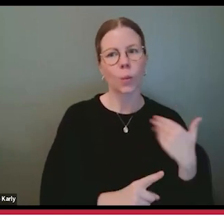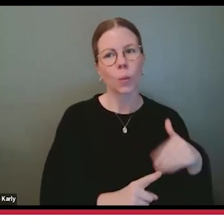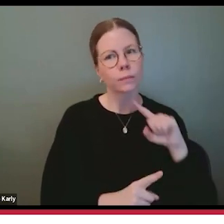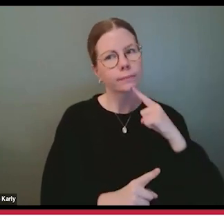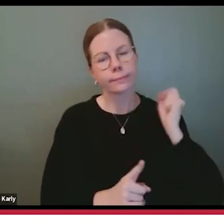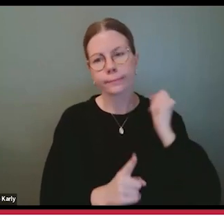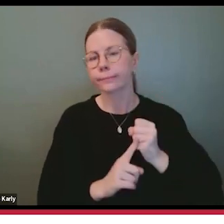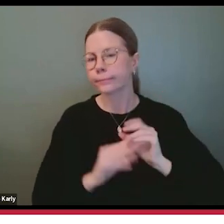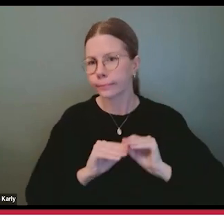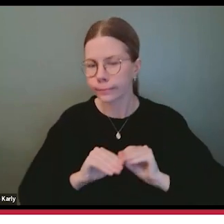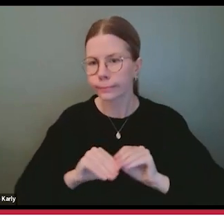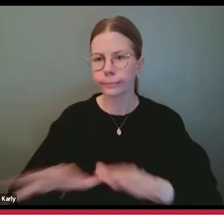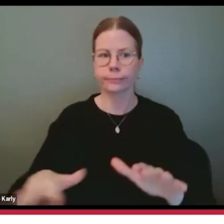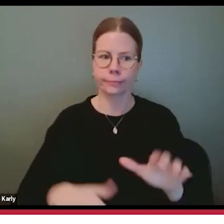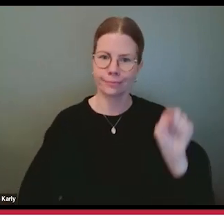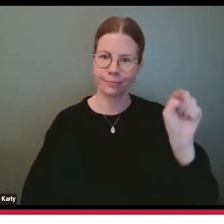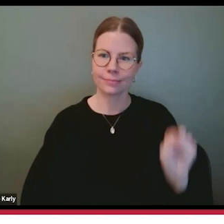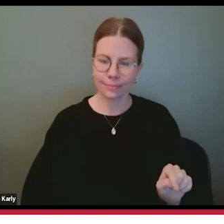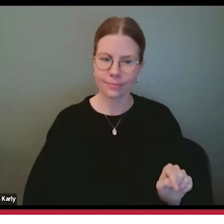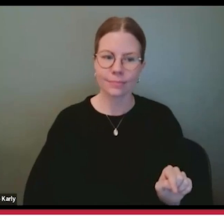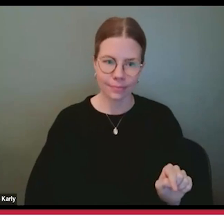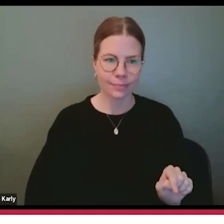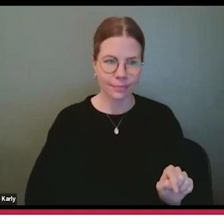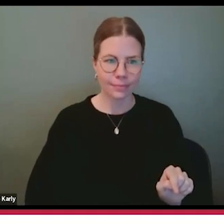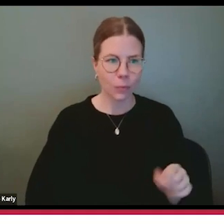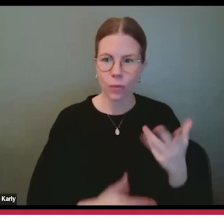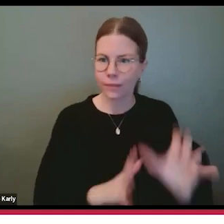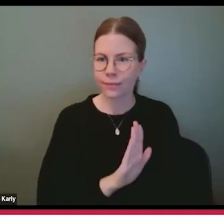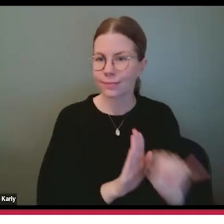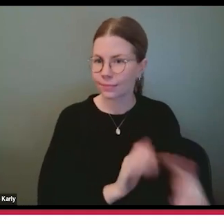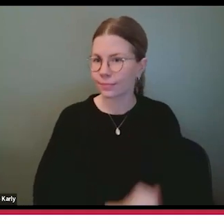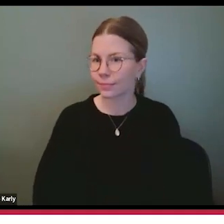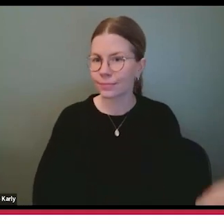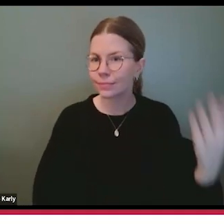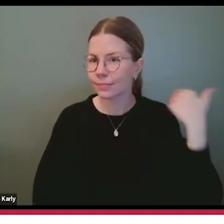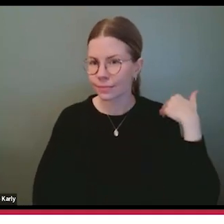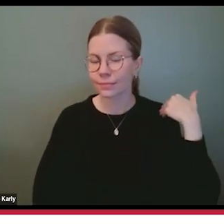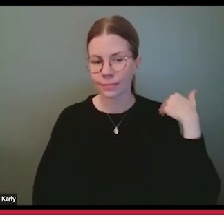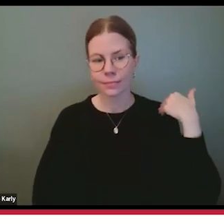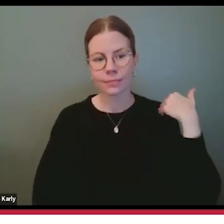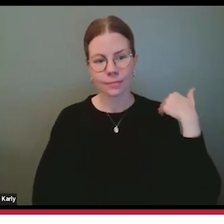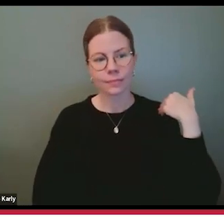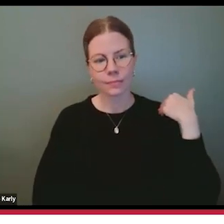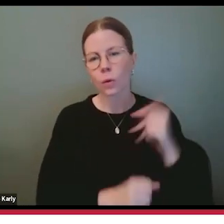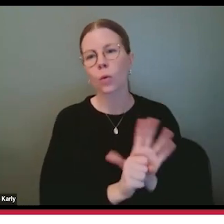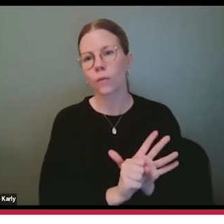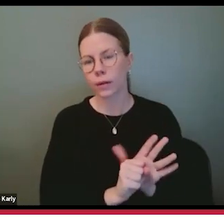the viruses, these are all things that we've known about, and with the exception of